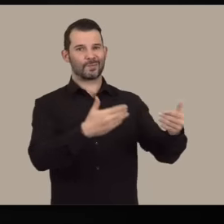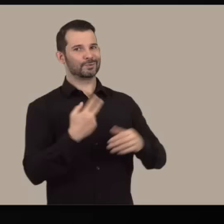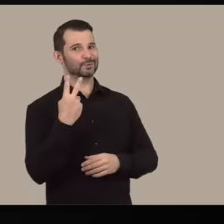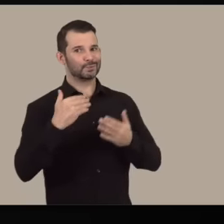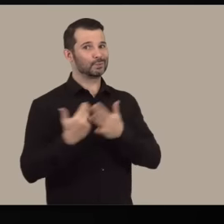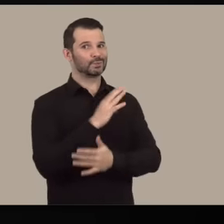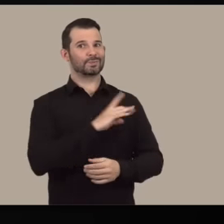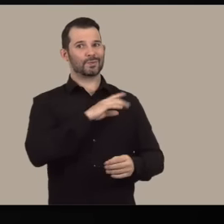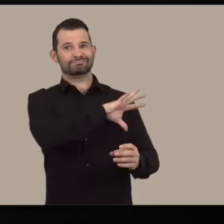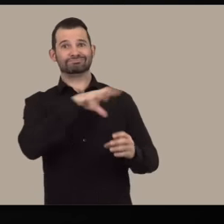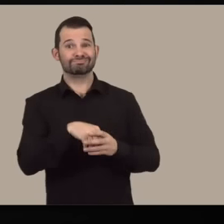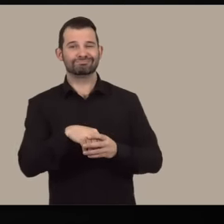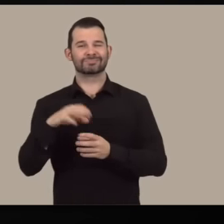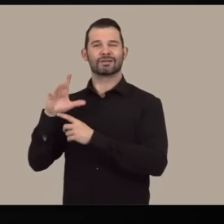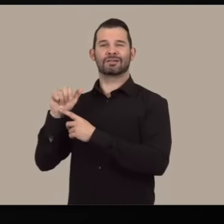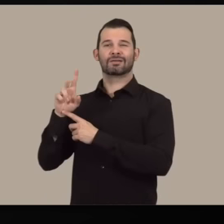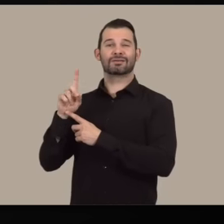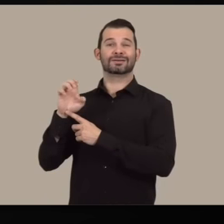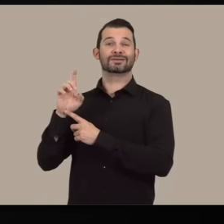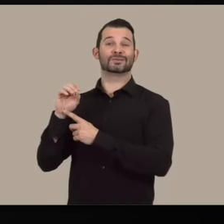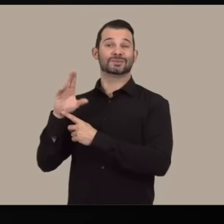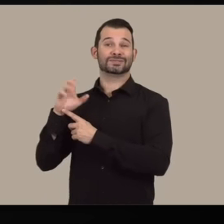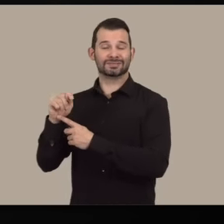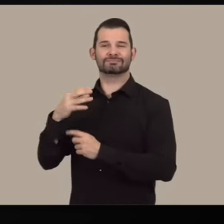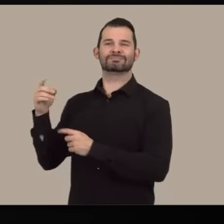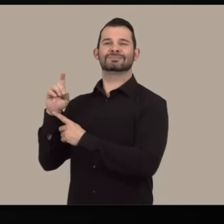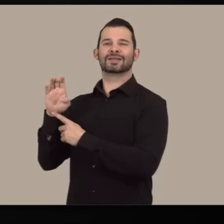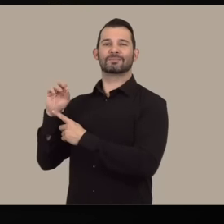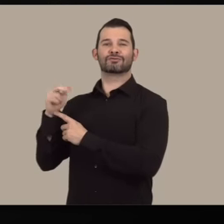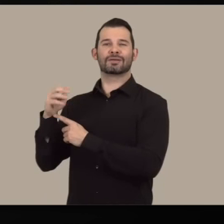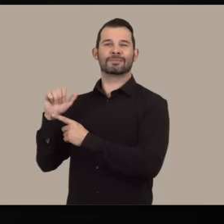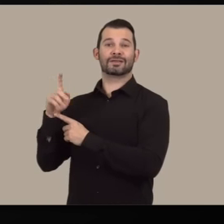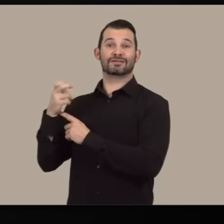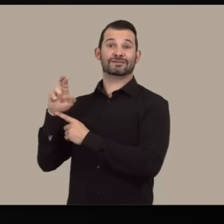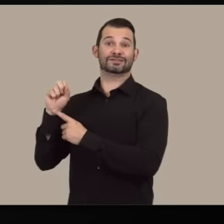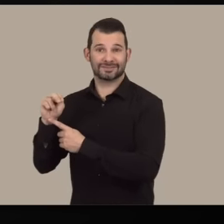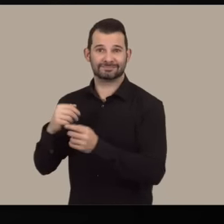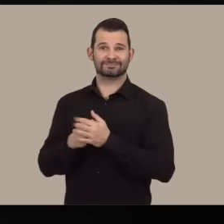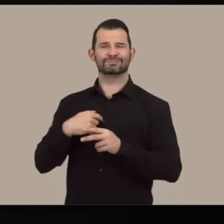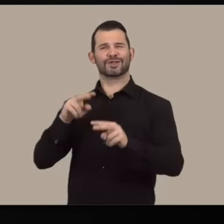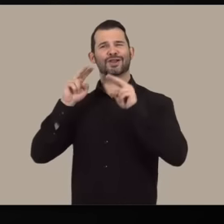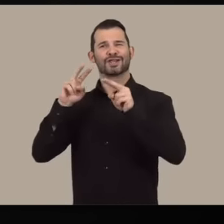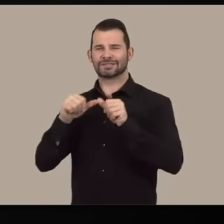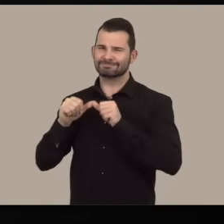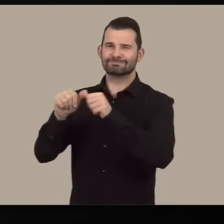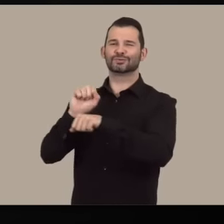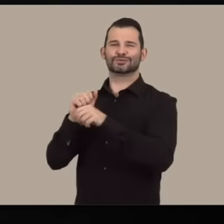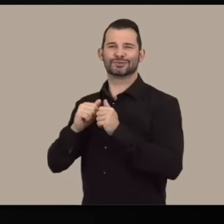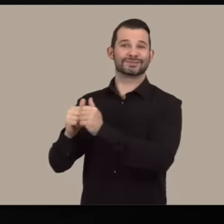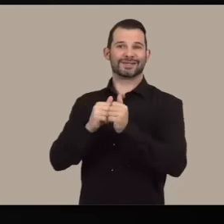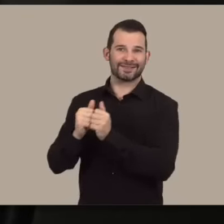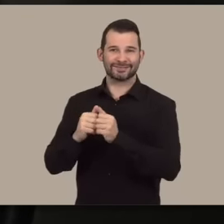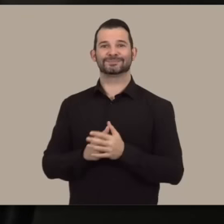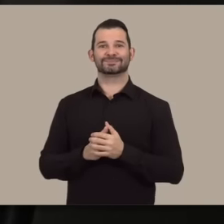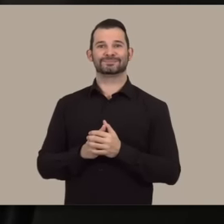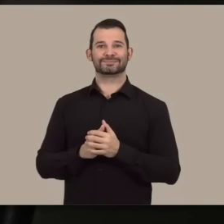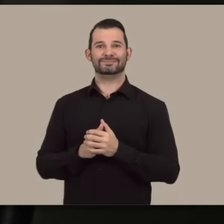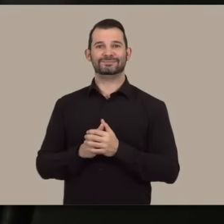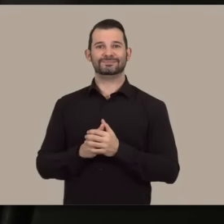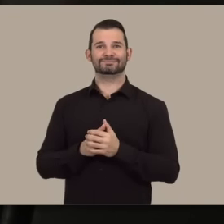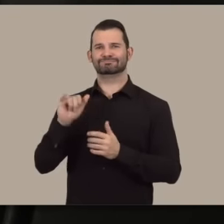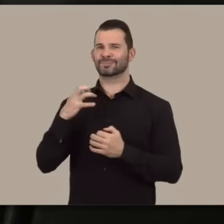2 new board members, Claude Doucet and Deborah McPherson. We look forward to continue to work together. And I want